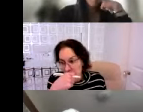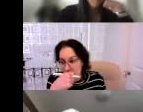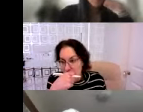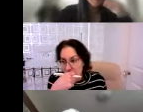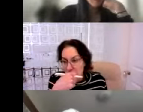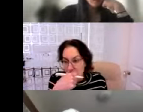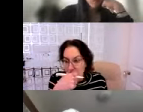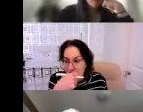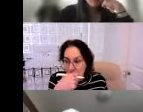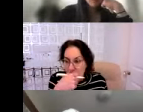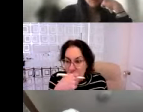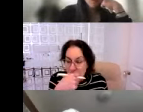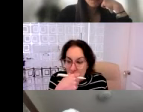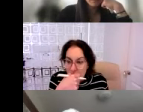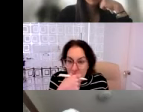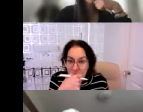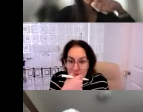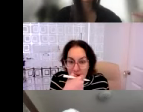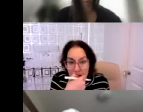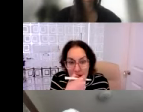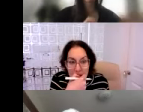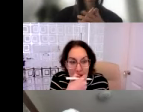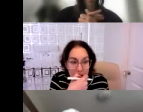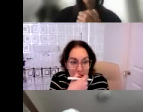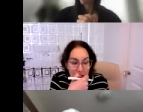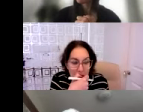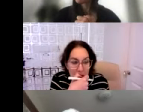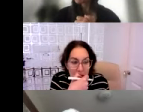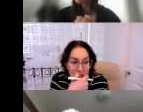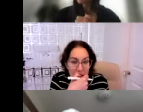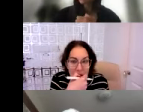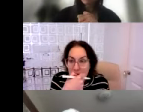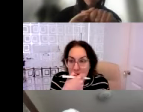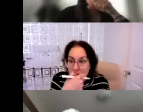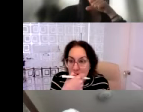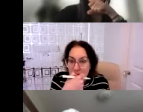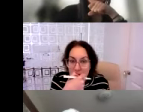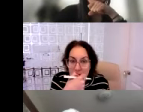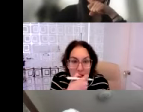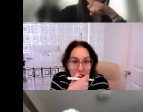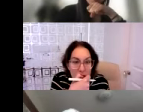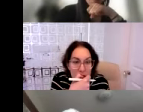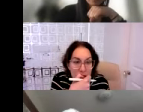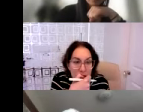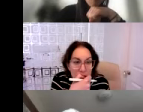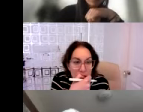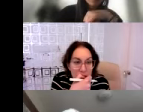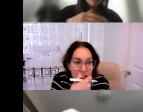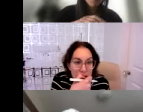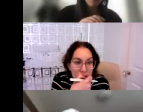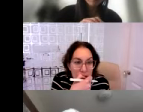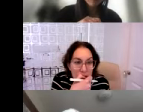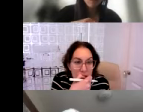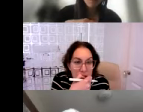in children's learning abilities and the neurobiology of their brains. So I want to end by thanking all